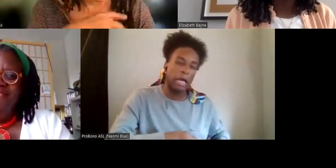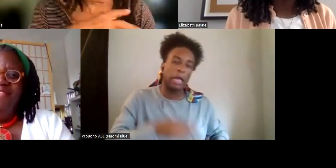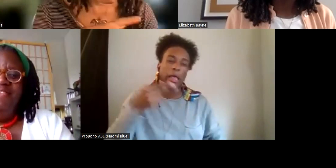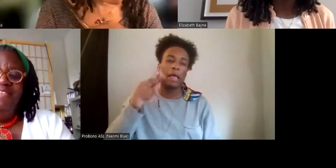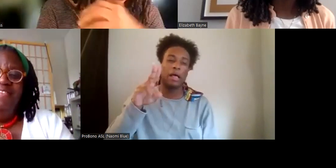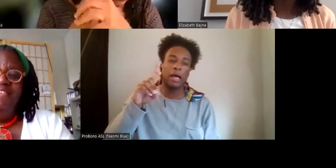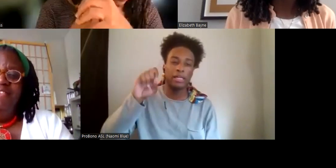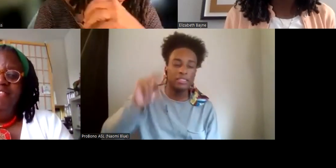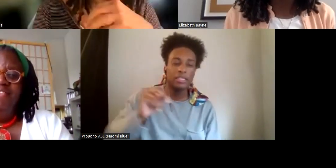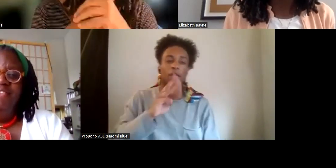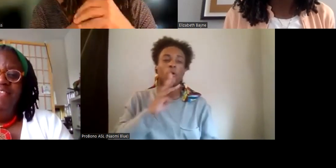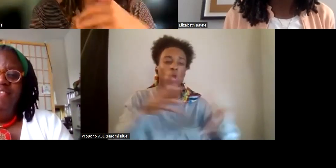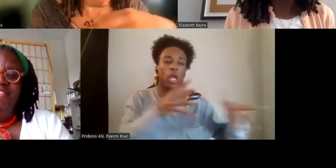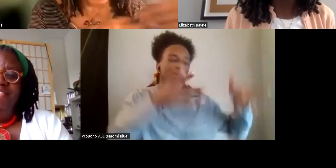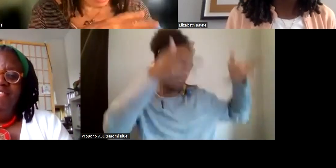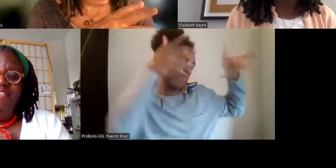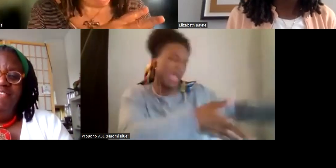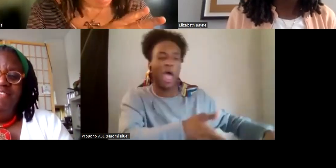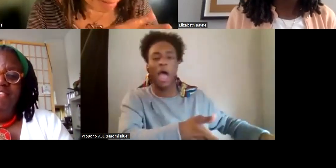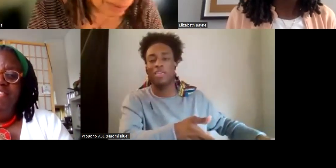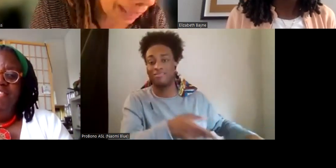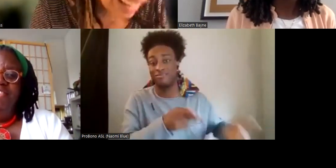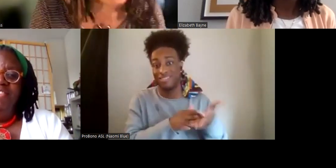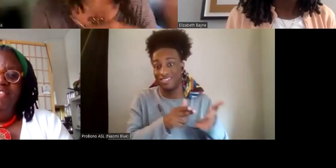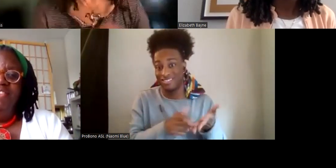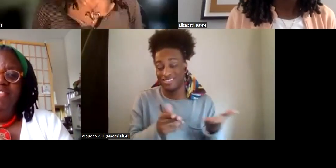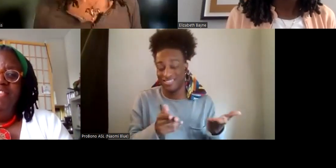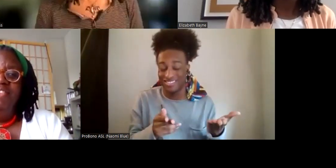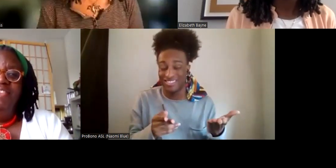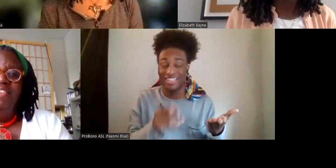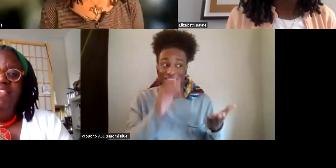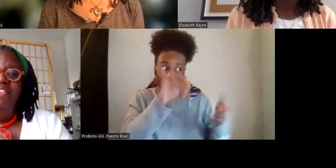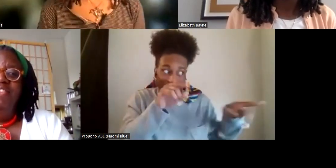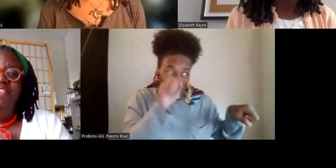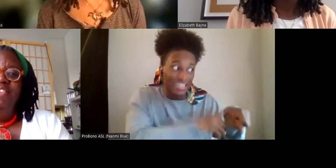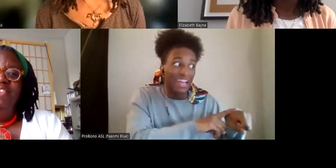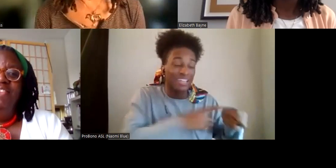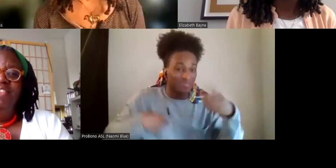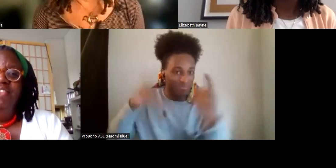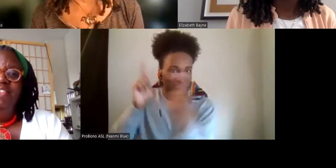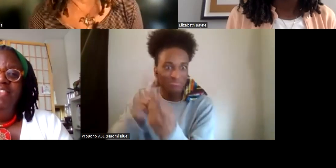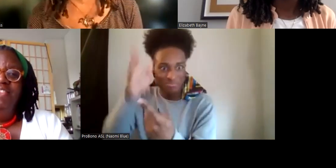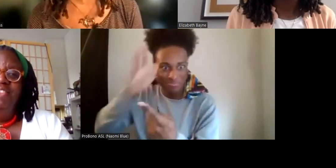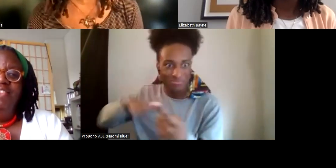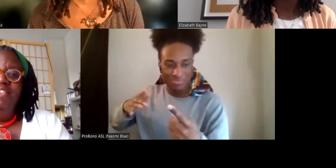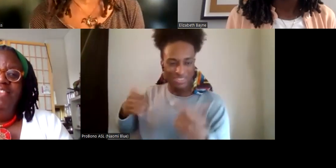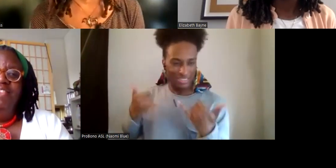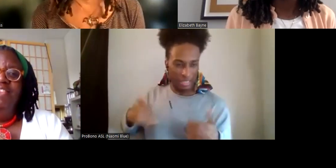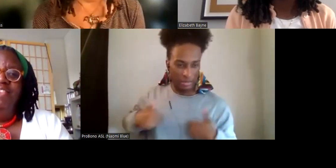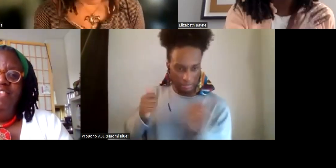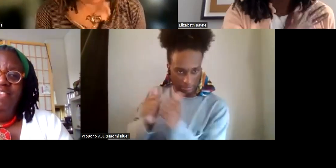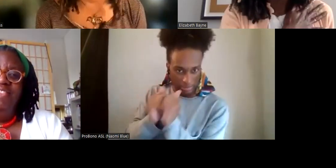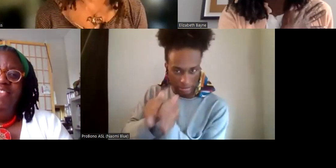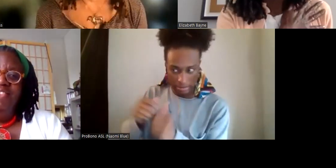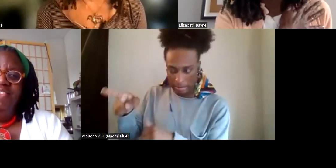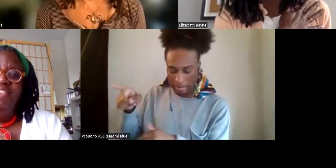around that time, I met the guy that I'm now living with, who looked at my rough cut and said, you can't throw the hard drives in